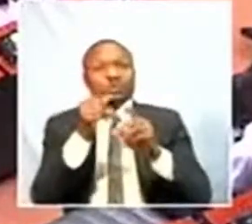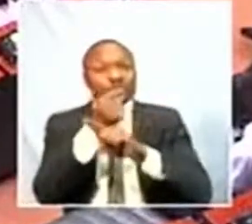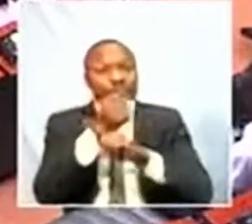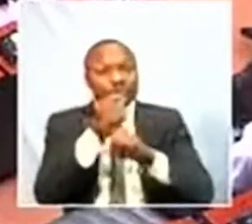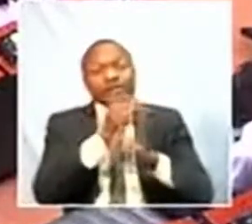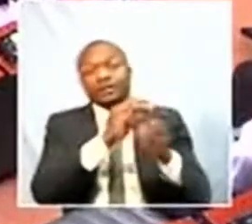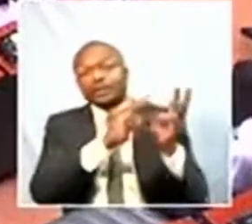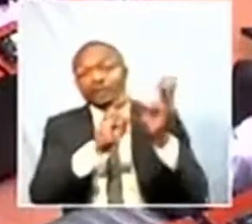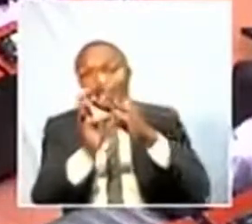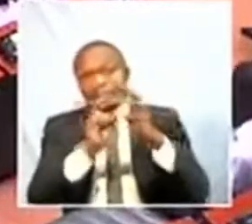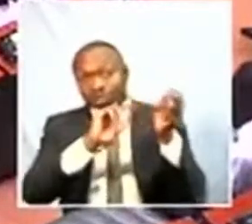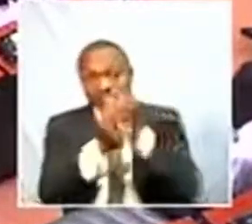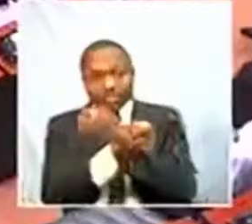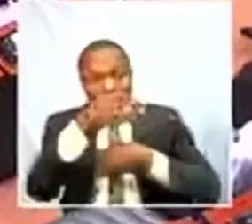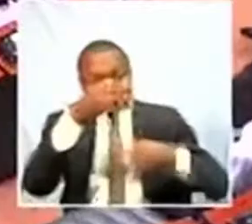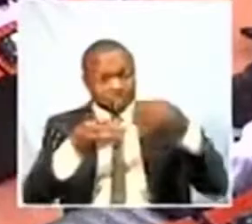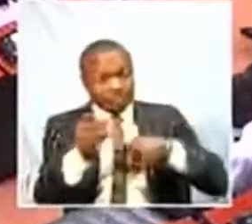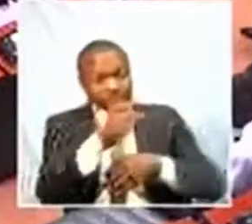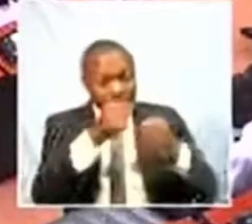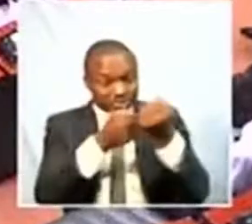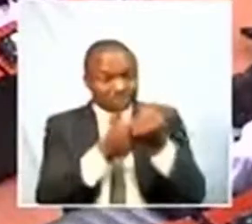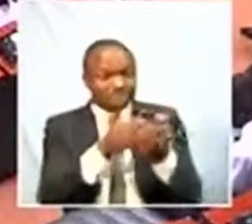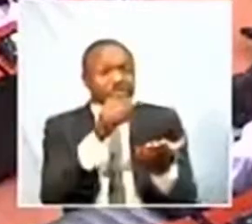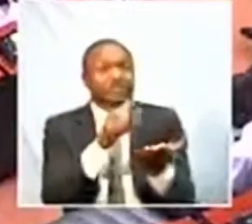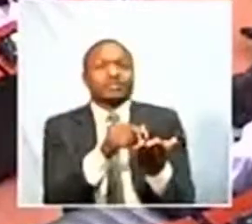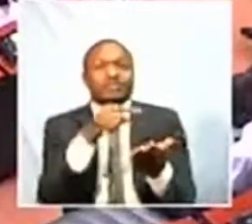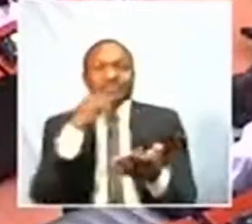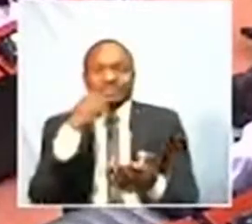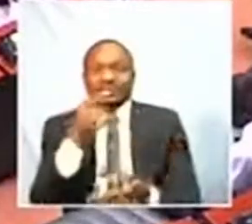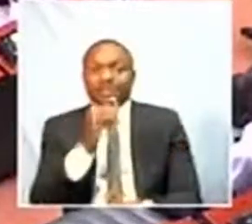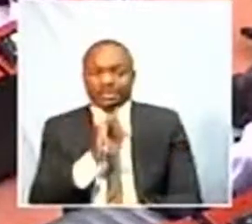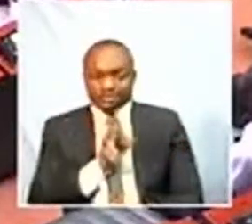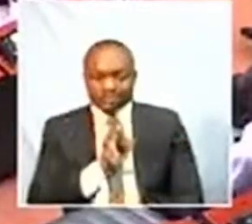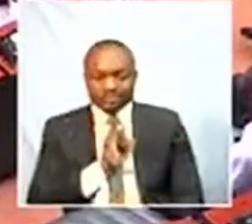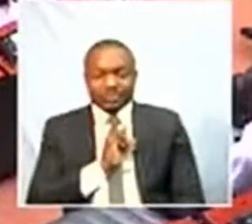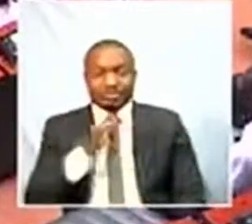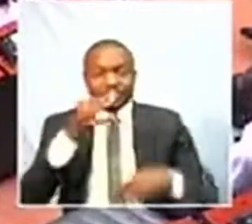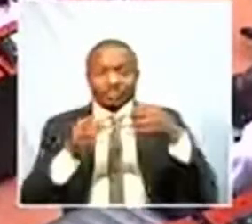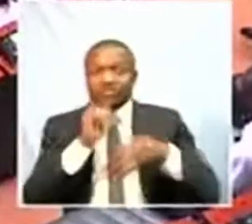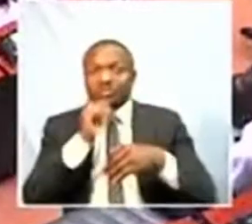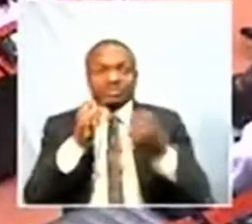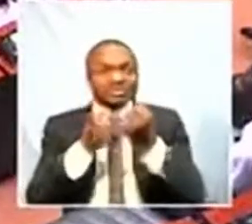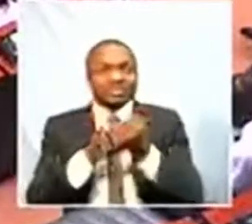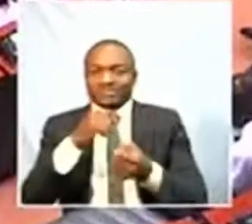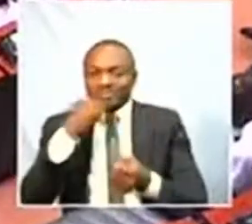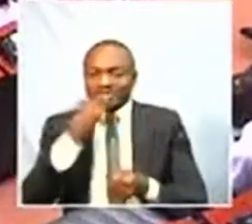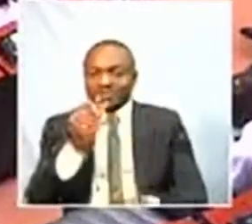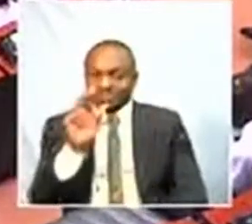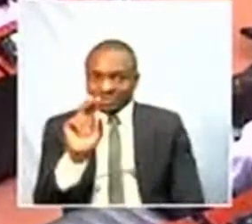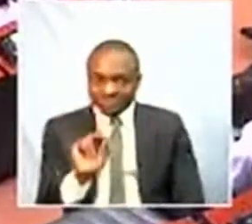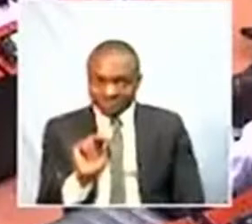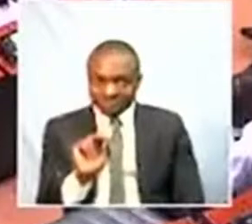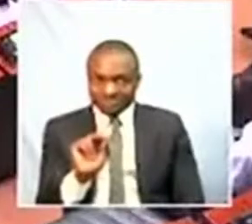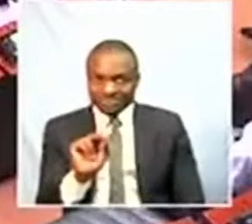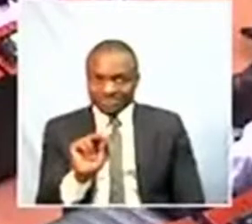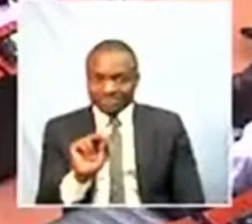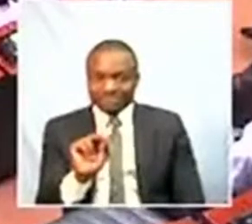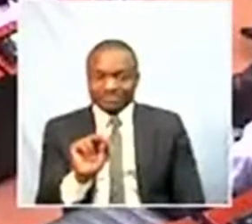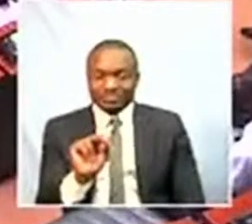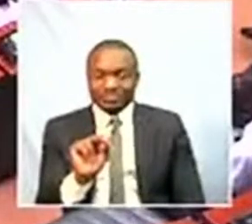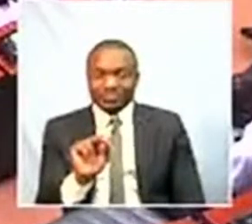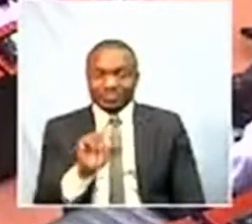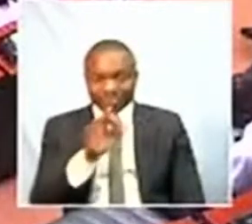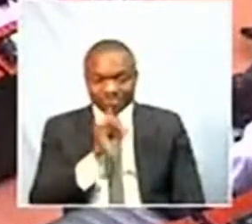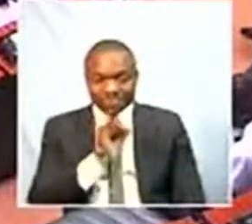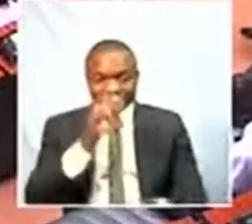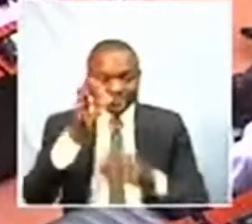As many are of that opinion, say aye. Aye. Of the contrary, say no.